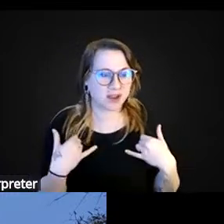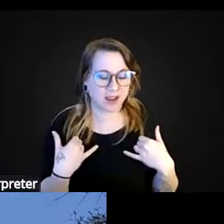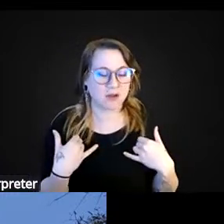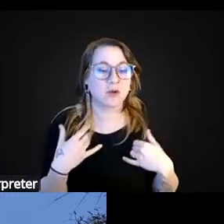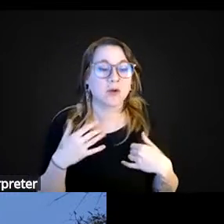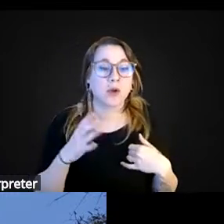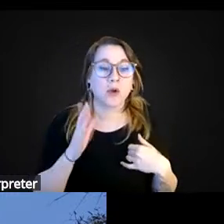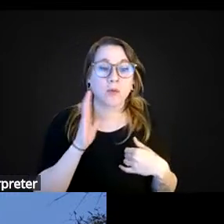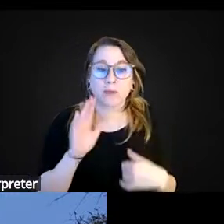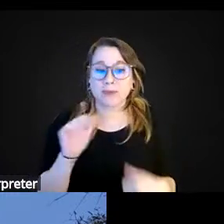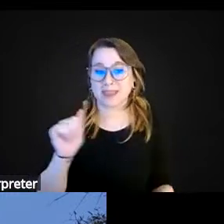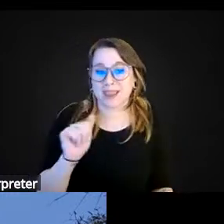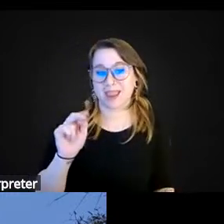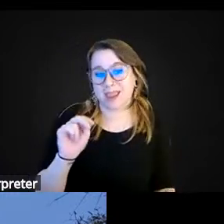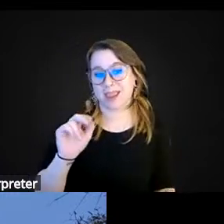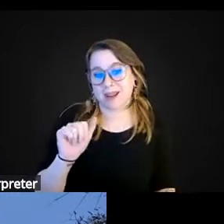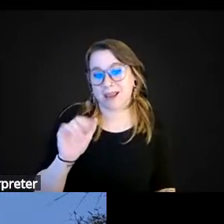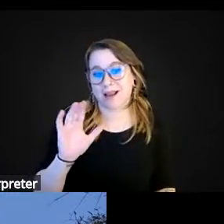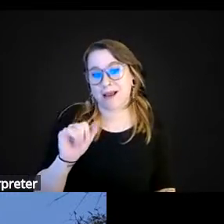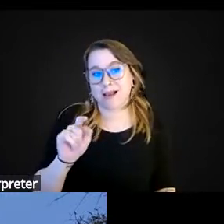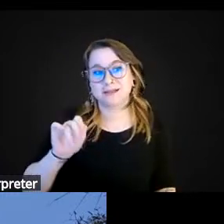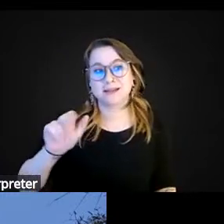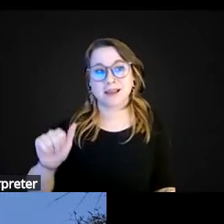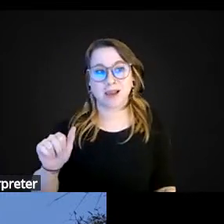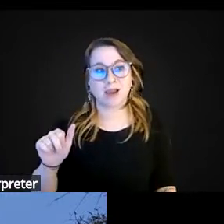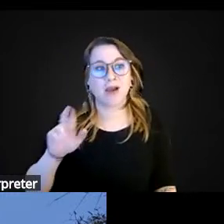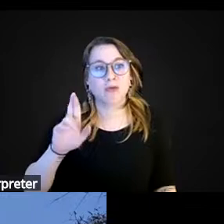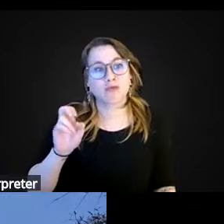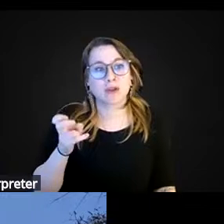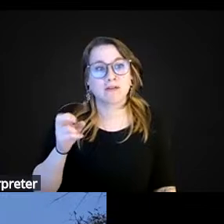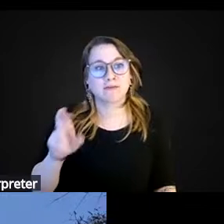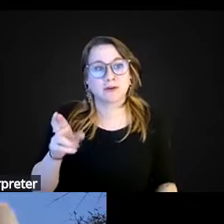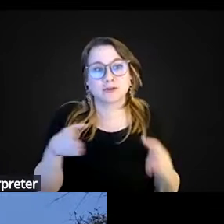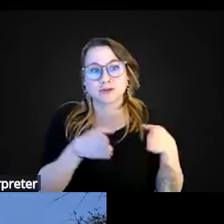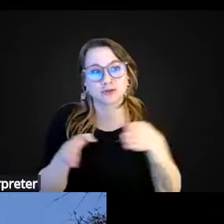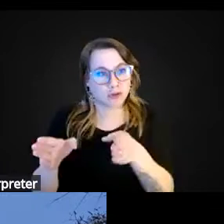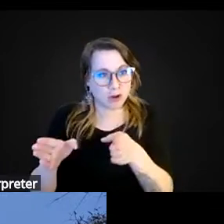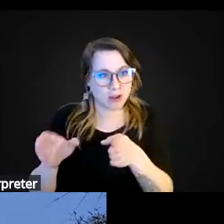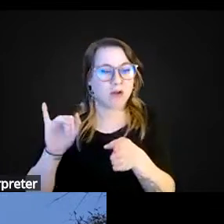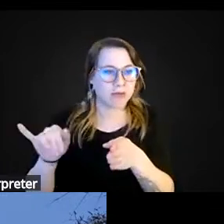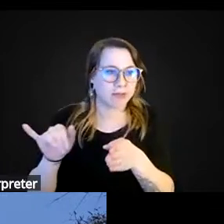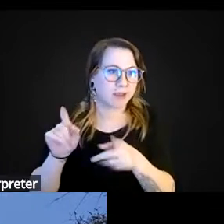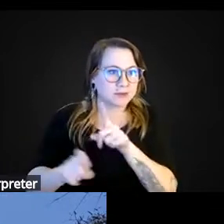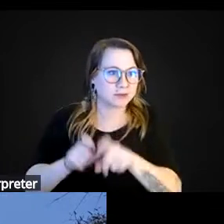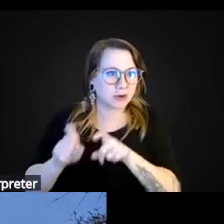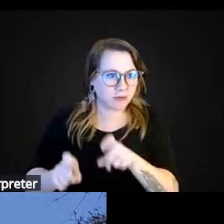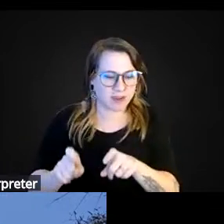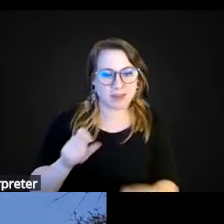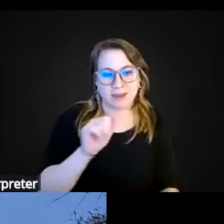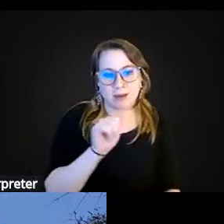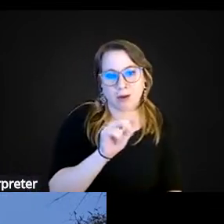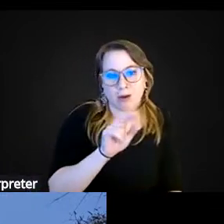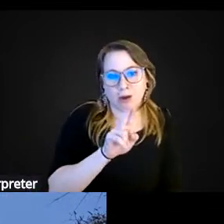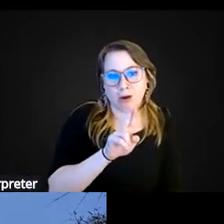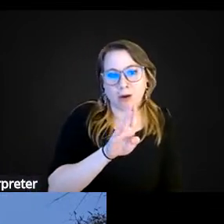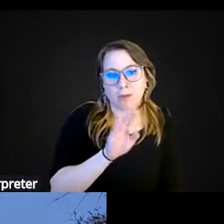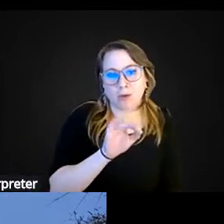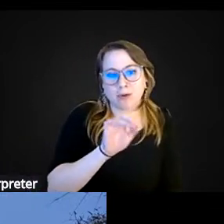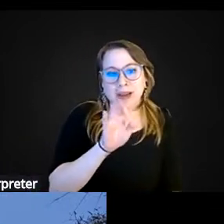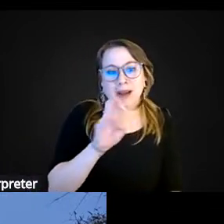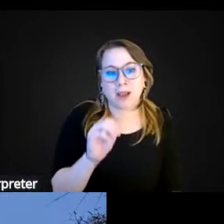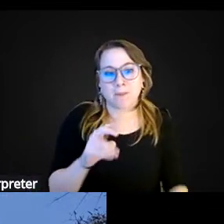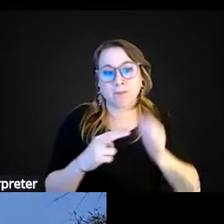the Anacostia River Trail survey. That is the Arboretum Bridge to Maryland Avenue connector